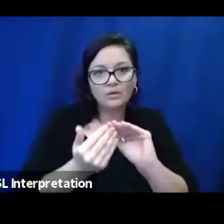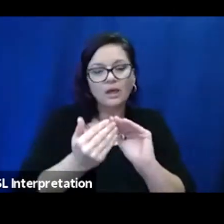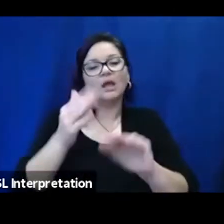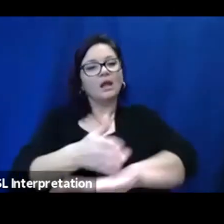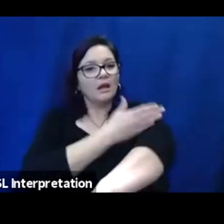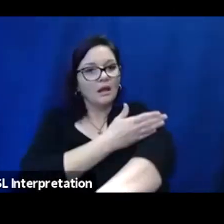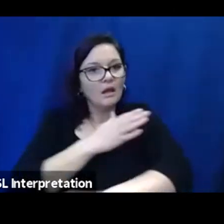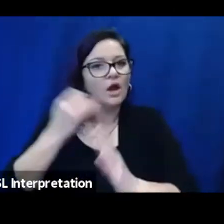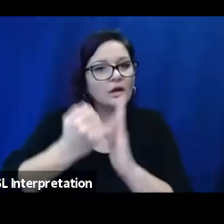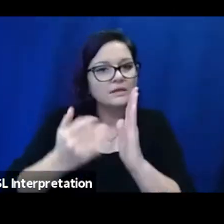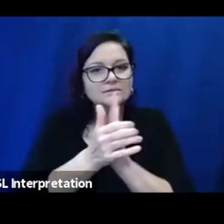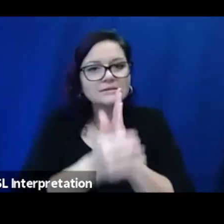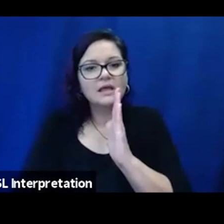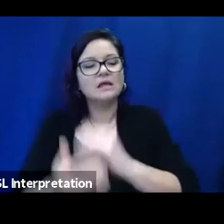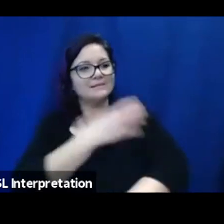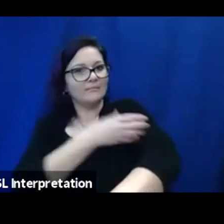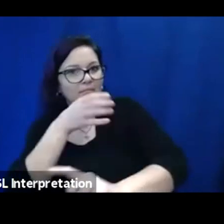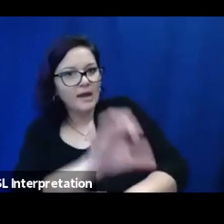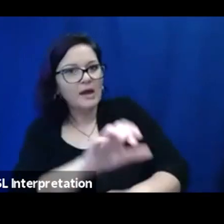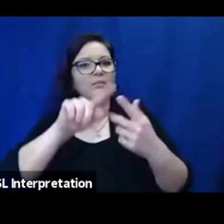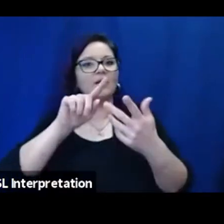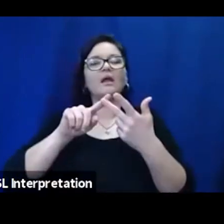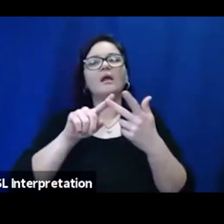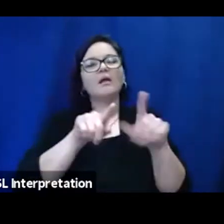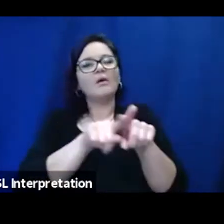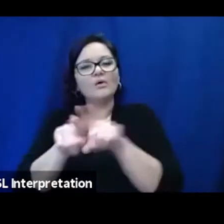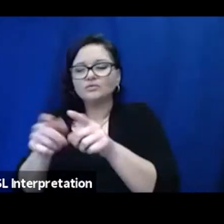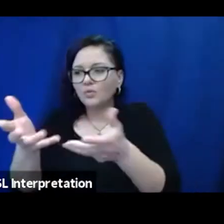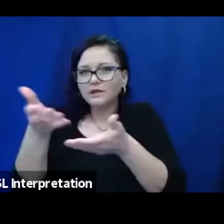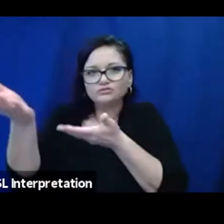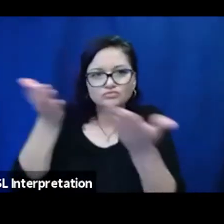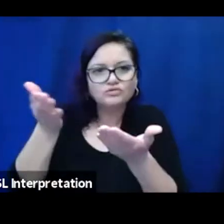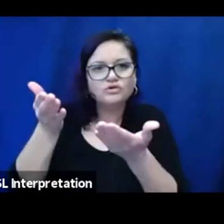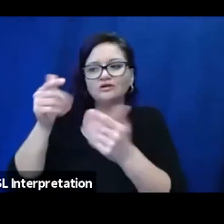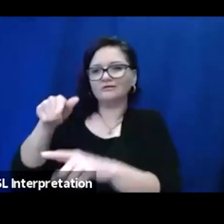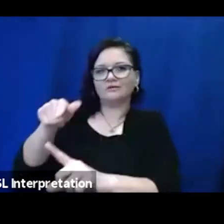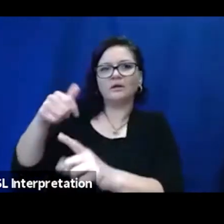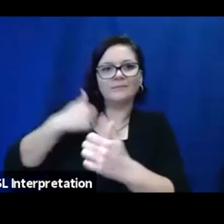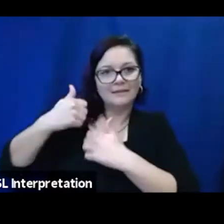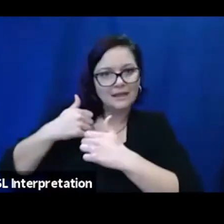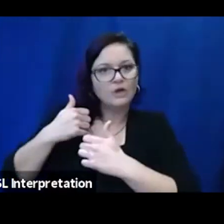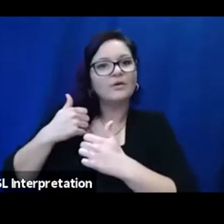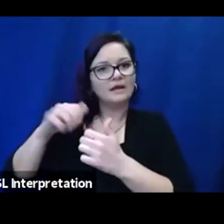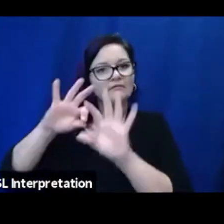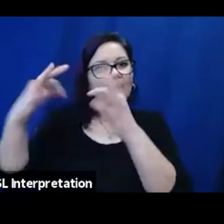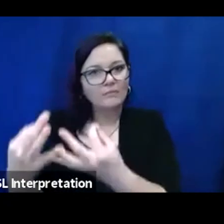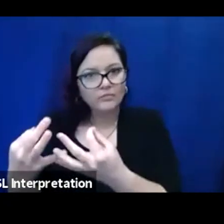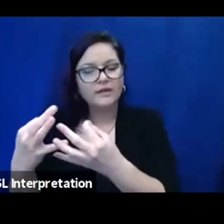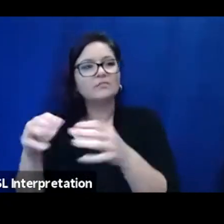increased empowerment, capacity and commitment to serve military-connected communities, communication with clinical